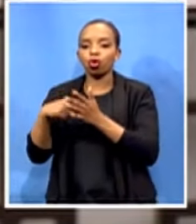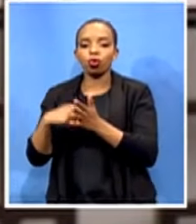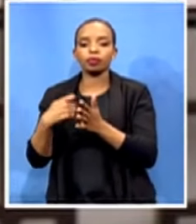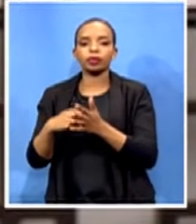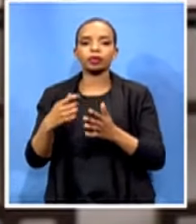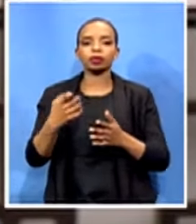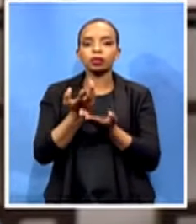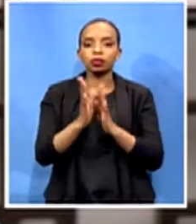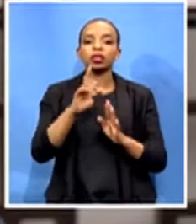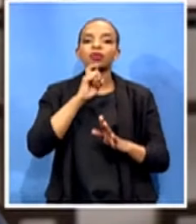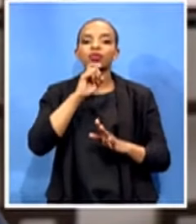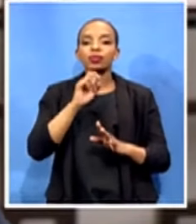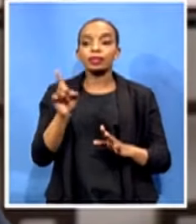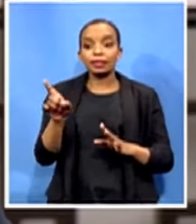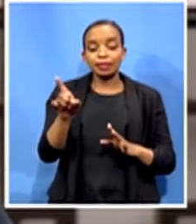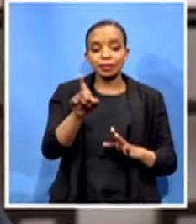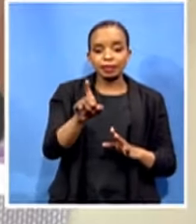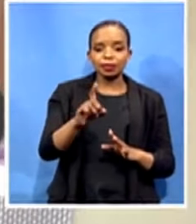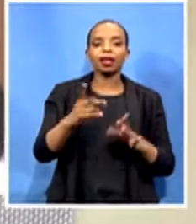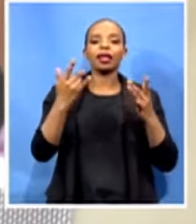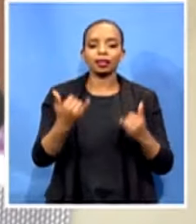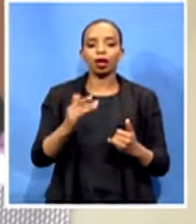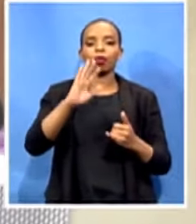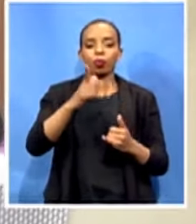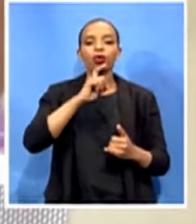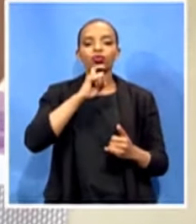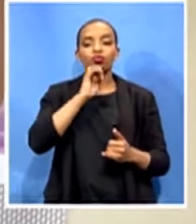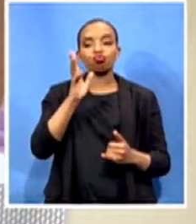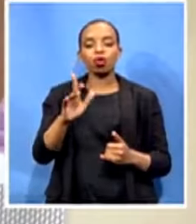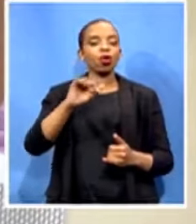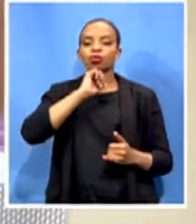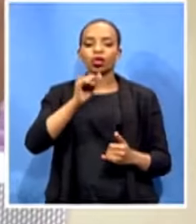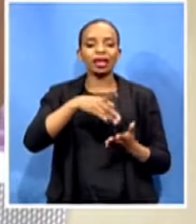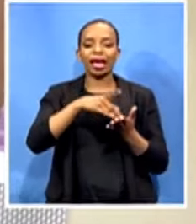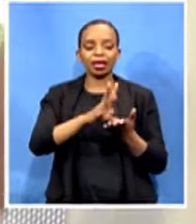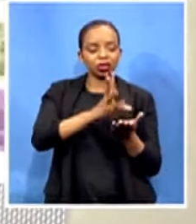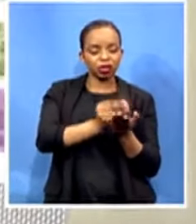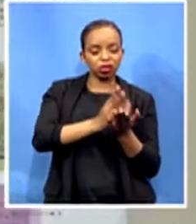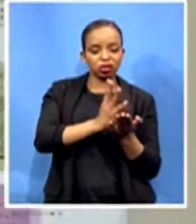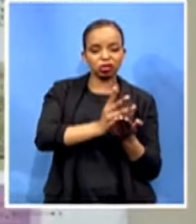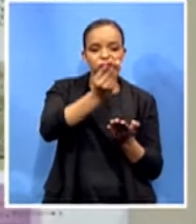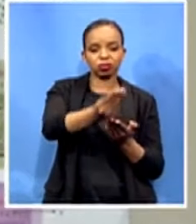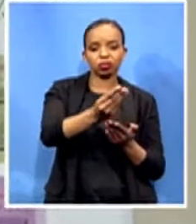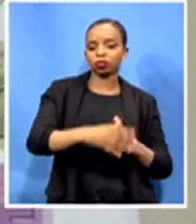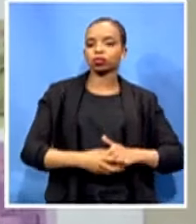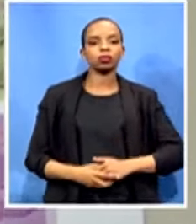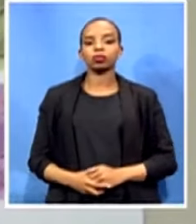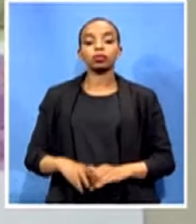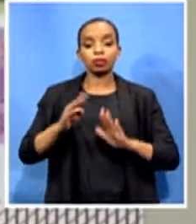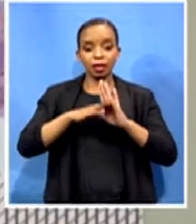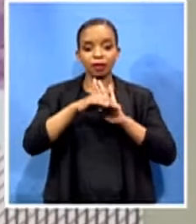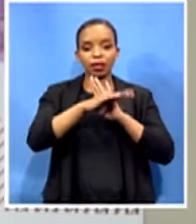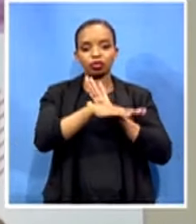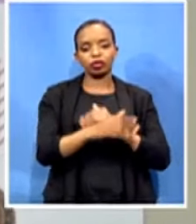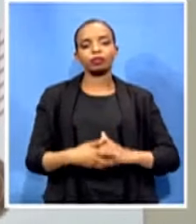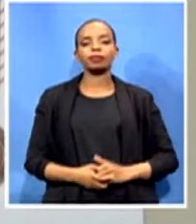the form of cash. This is an inflation protector. Economists believe the back and forth in monetary policy only puts the